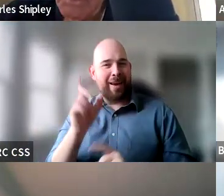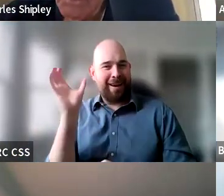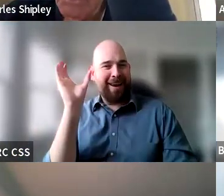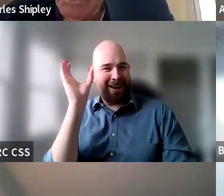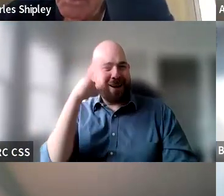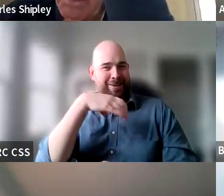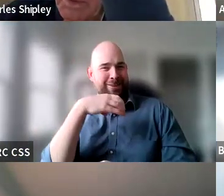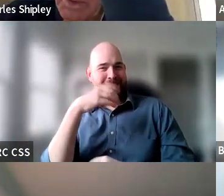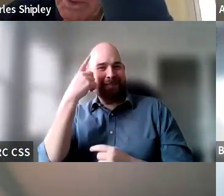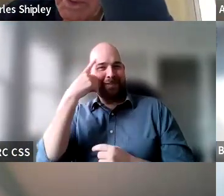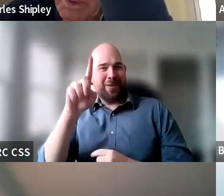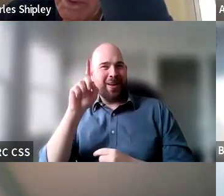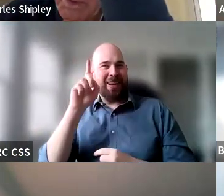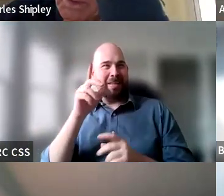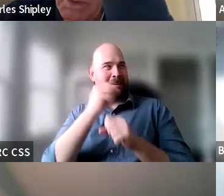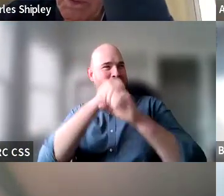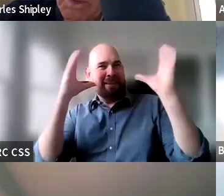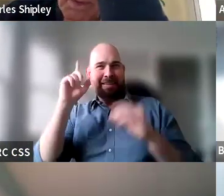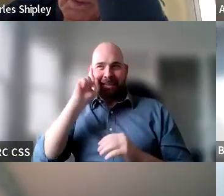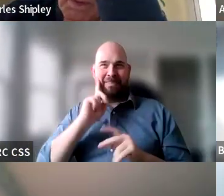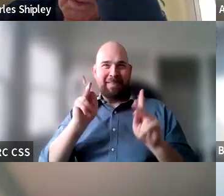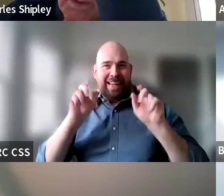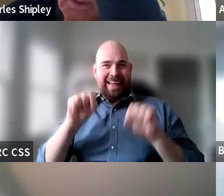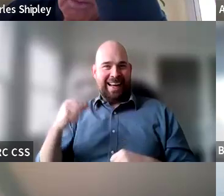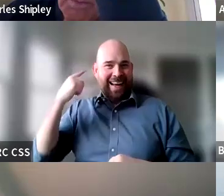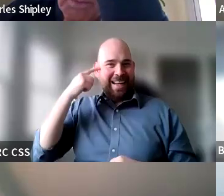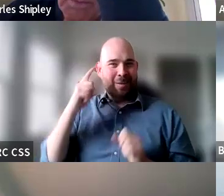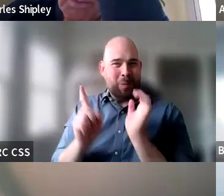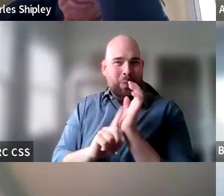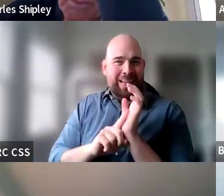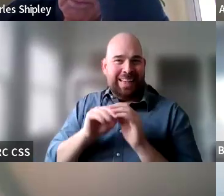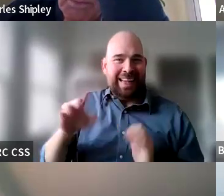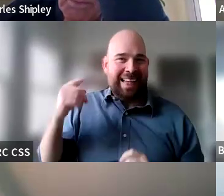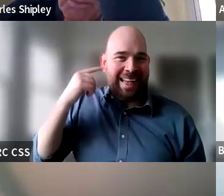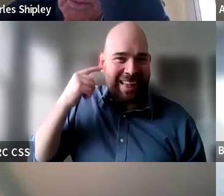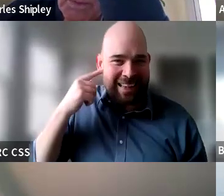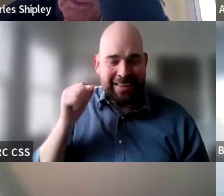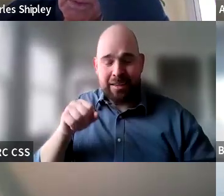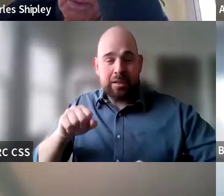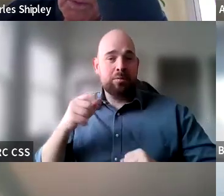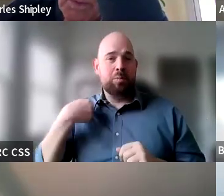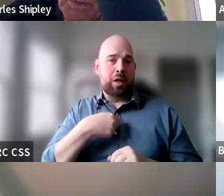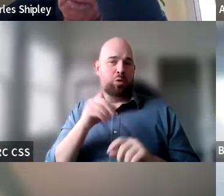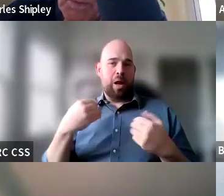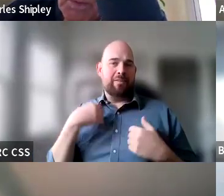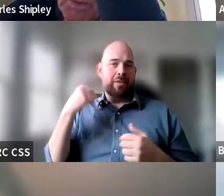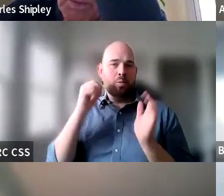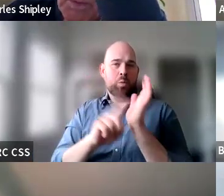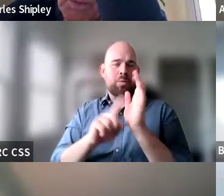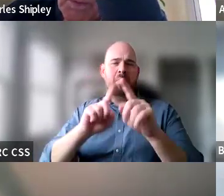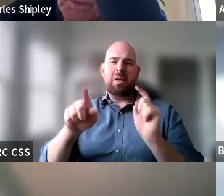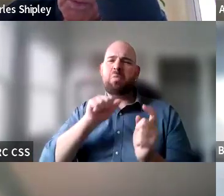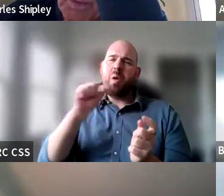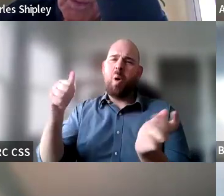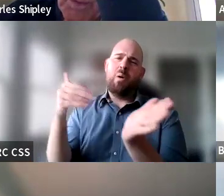ringing in their ears. So it's a very odd phenomenon for some people to think, wait, deaf people can hear ringing in their